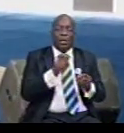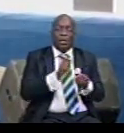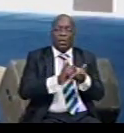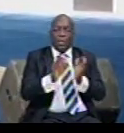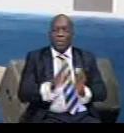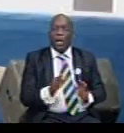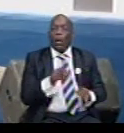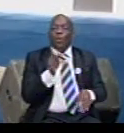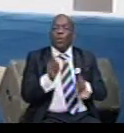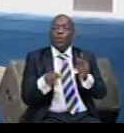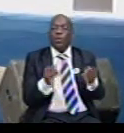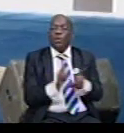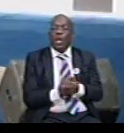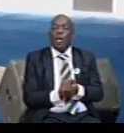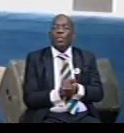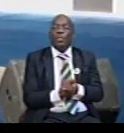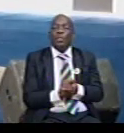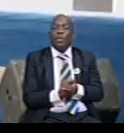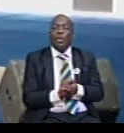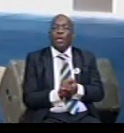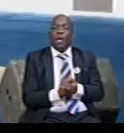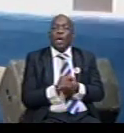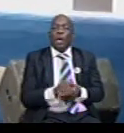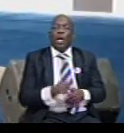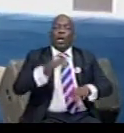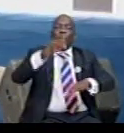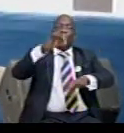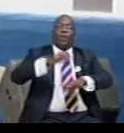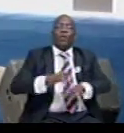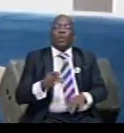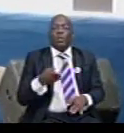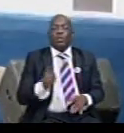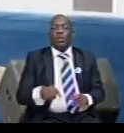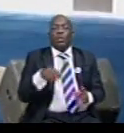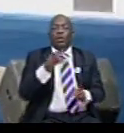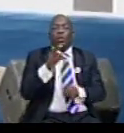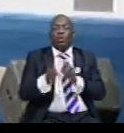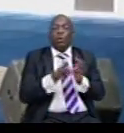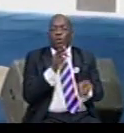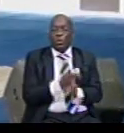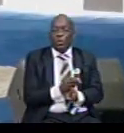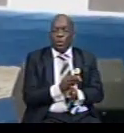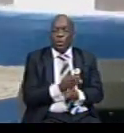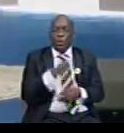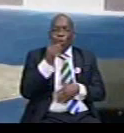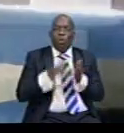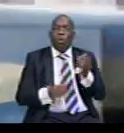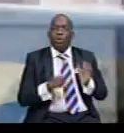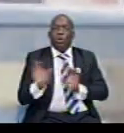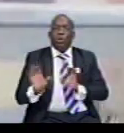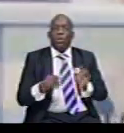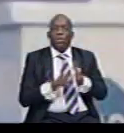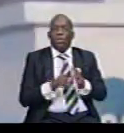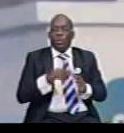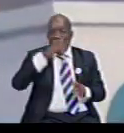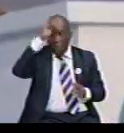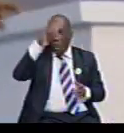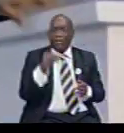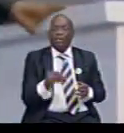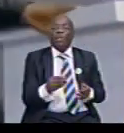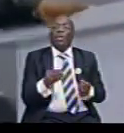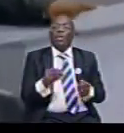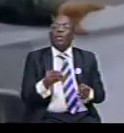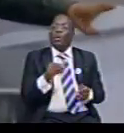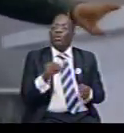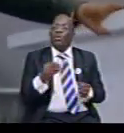people that move and shake the world? We don't have faith in them. What's this? Where is this man coming from that is talking of faith